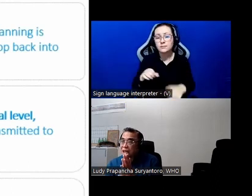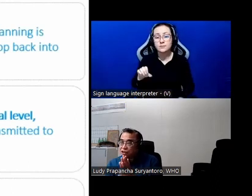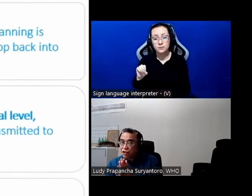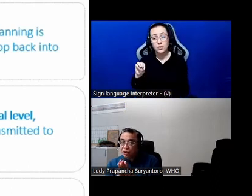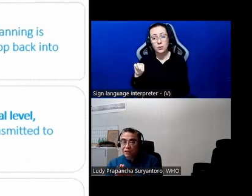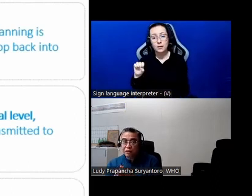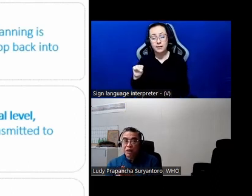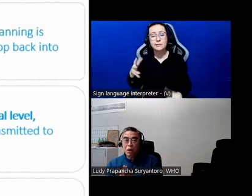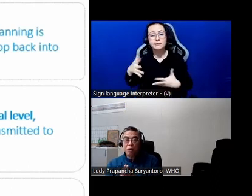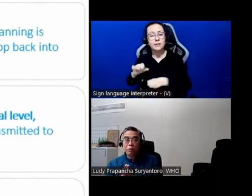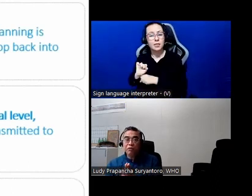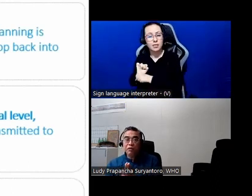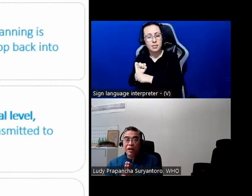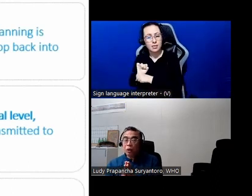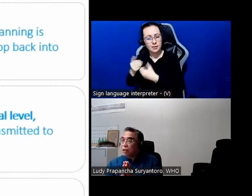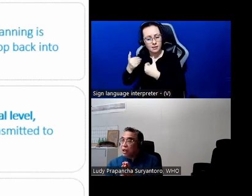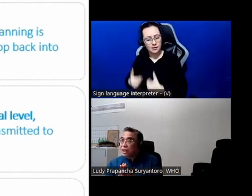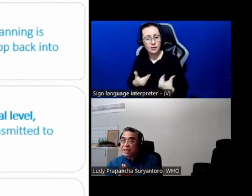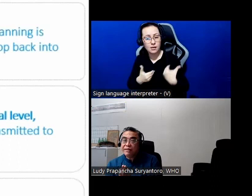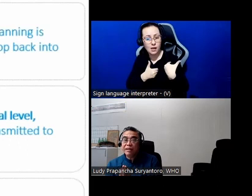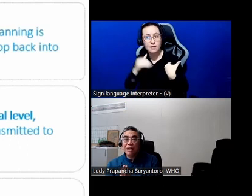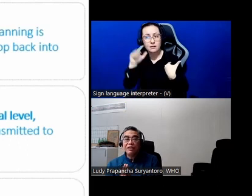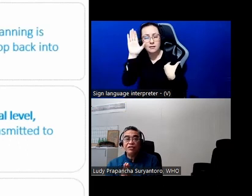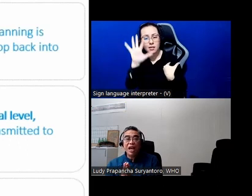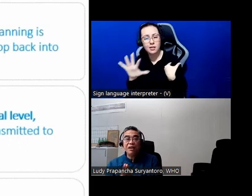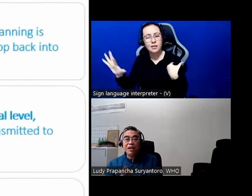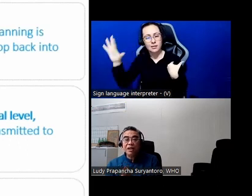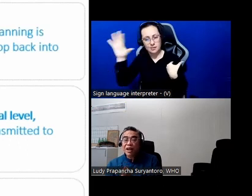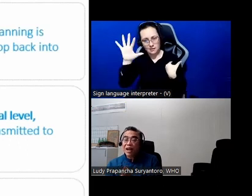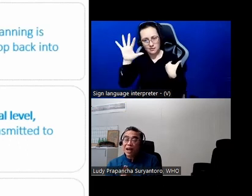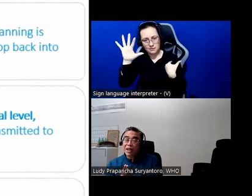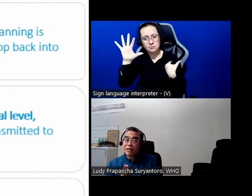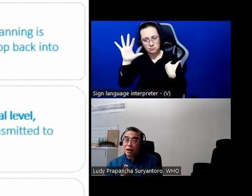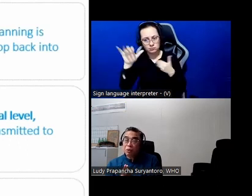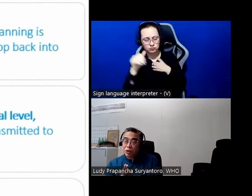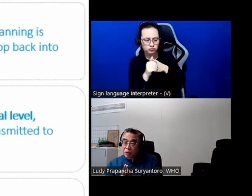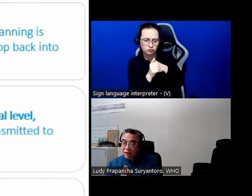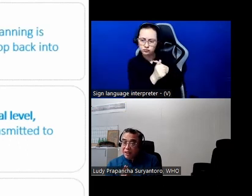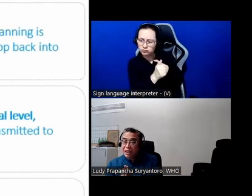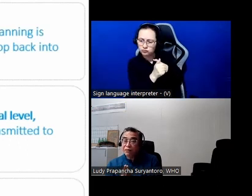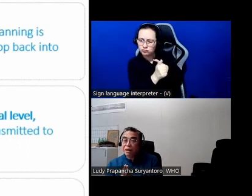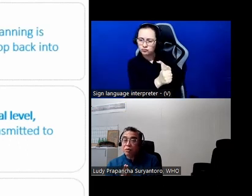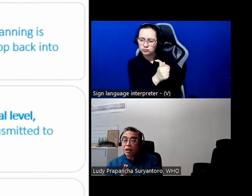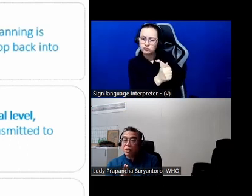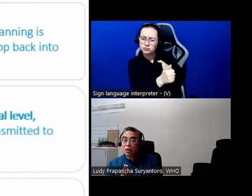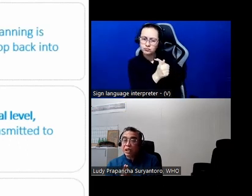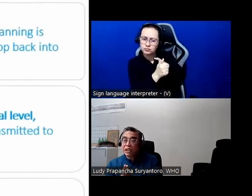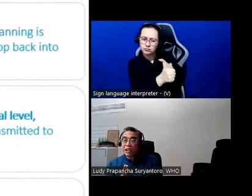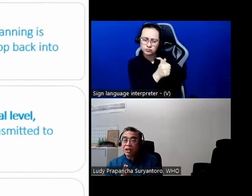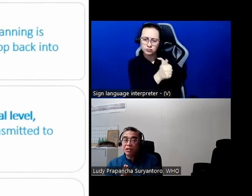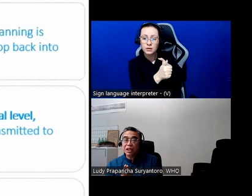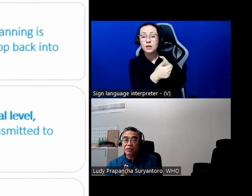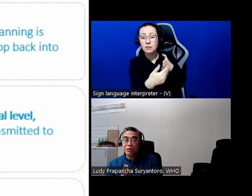at the national level. We provide global guidance, standard, and we do have a legal framework called